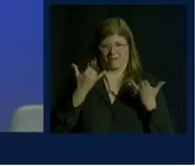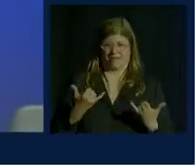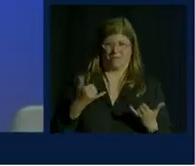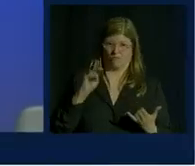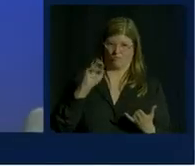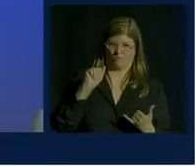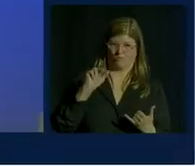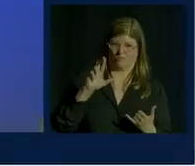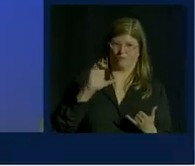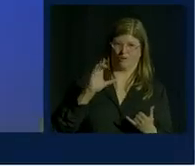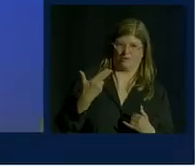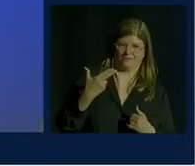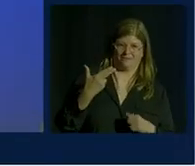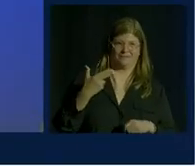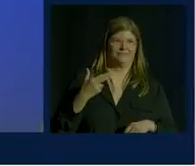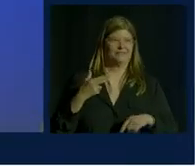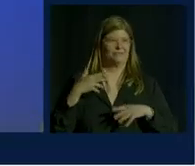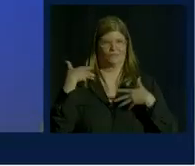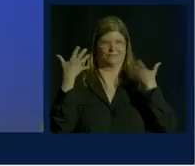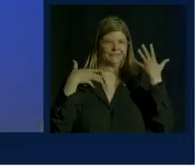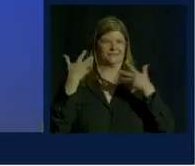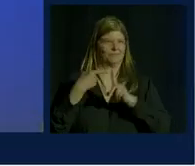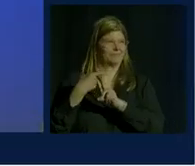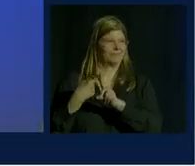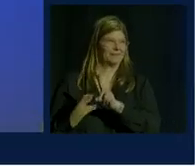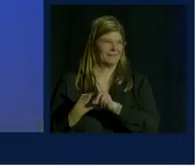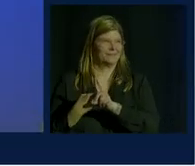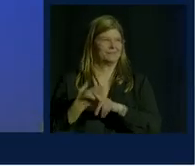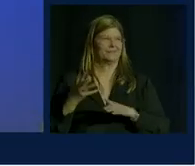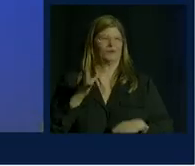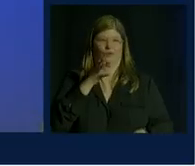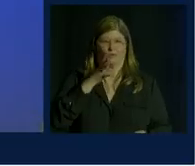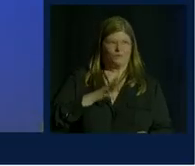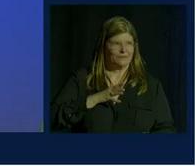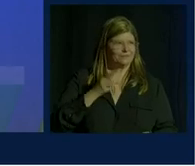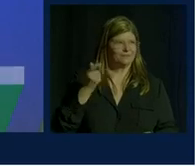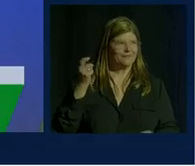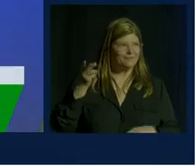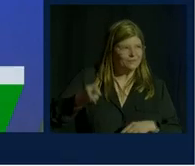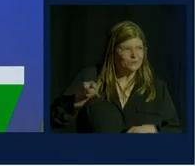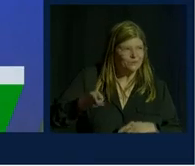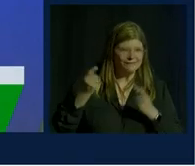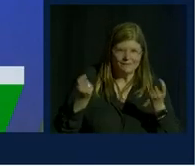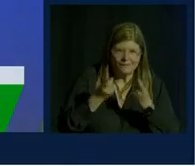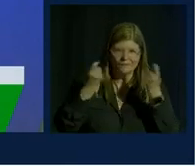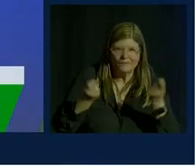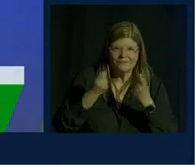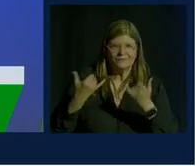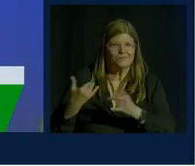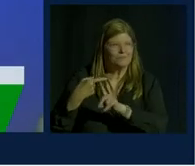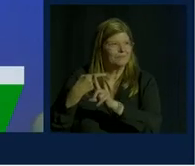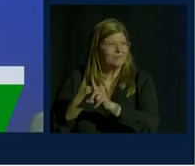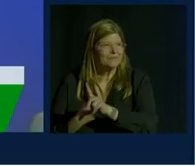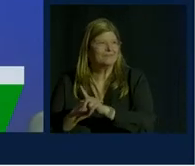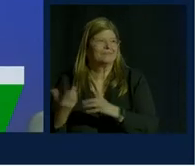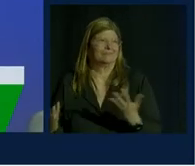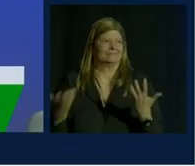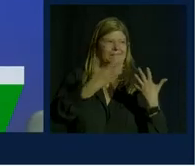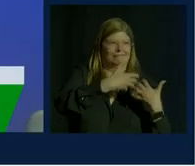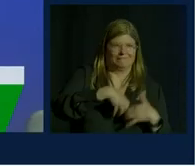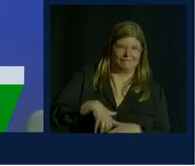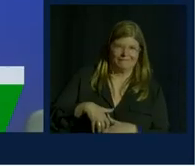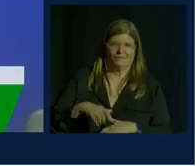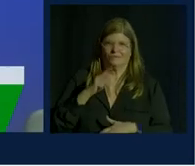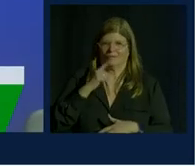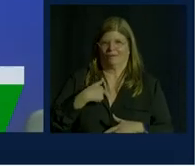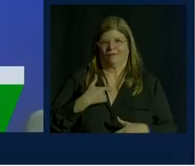everyone's brackets are lining up. Mine are not so good. But we're also celebrating Women's History Month. It's an